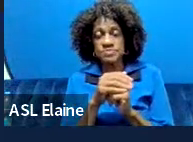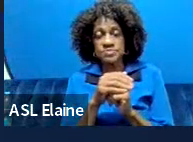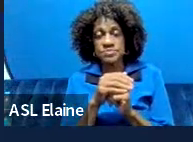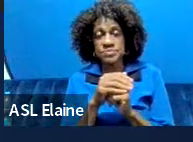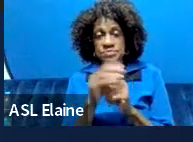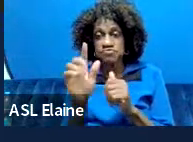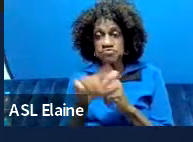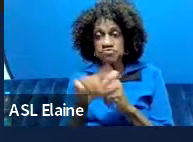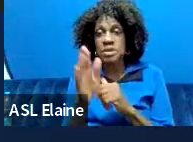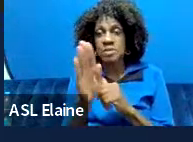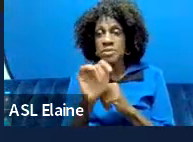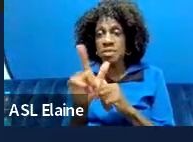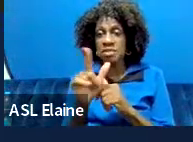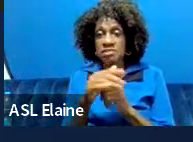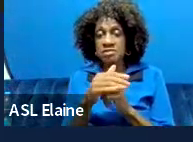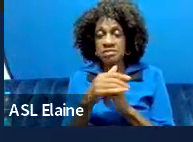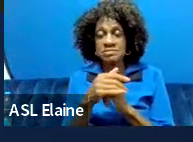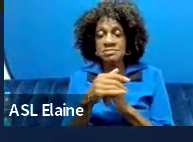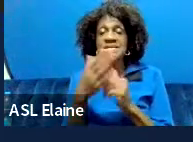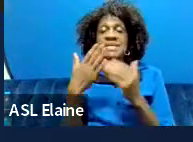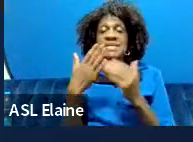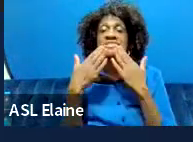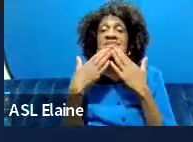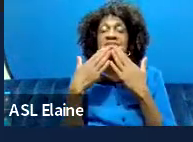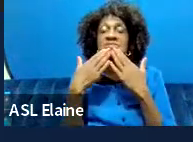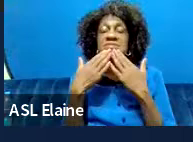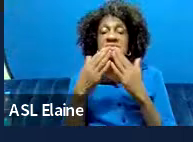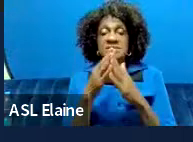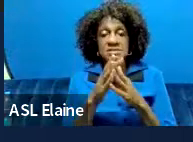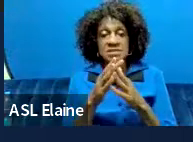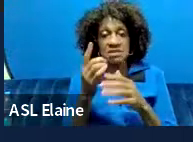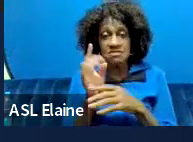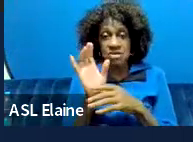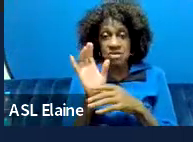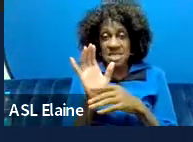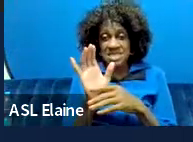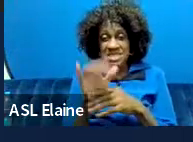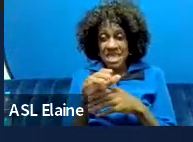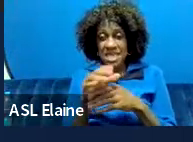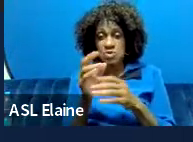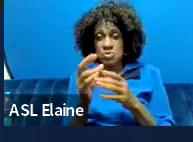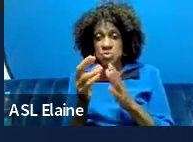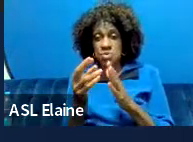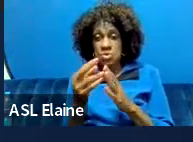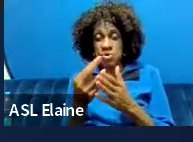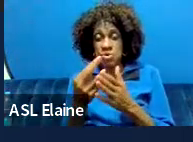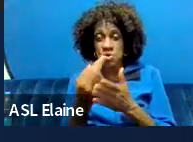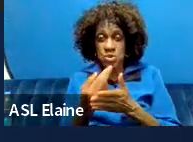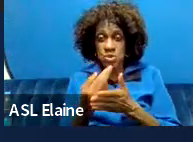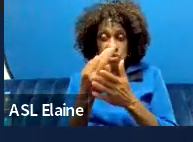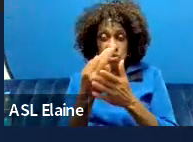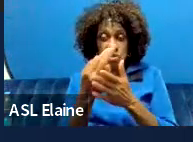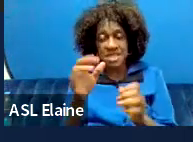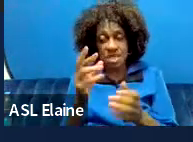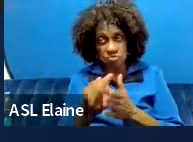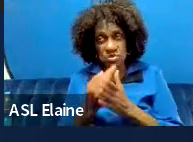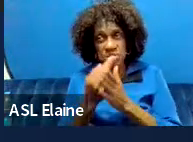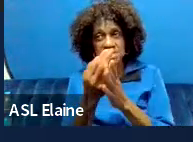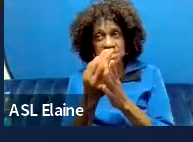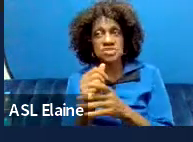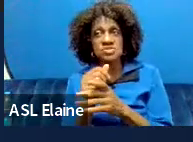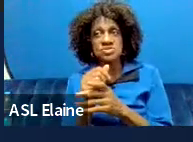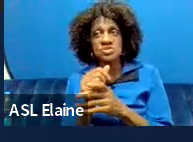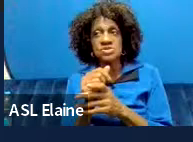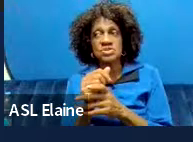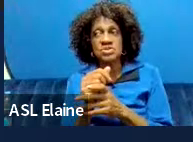Bill, I'll turn it back over to you. Yeah, thanks, Bill. And thanks for that resource as well as those recommendations. I know